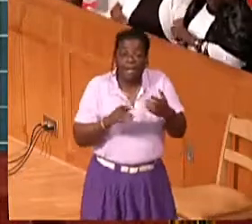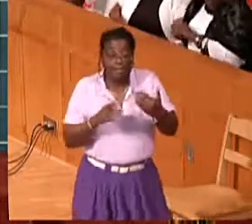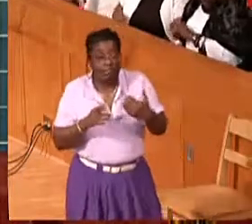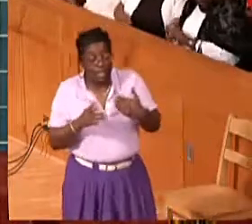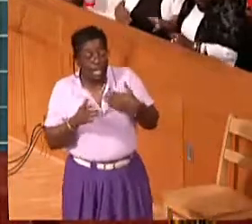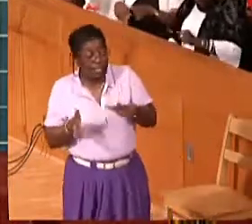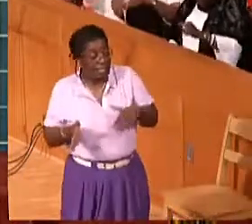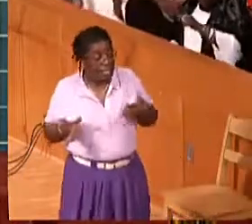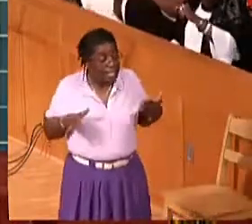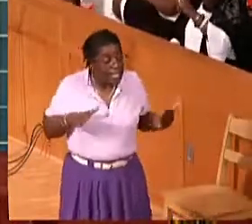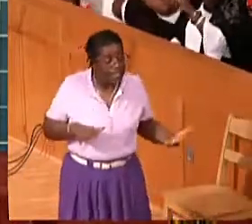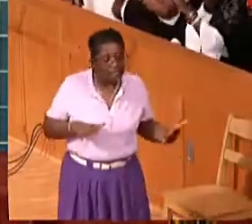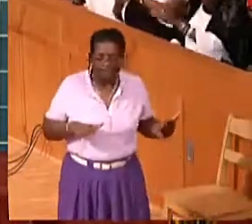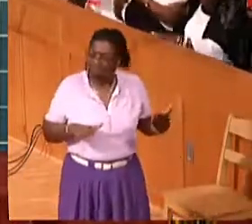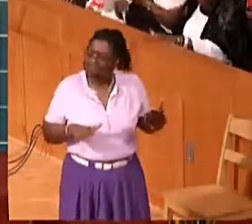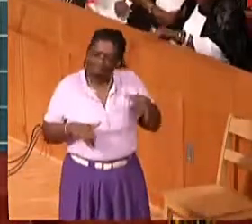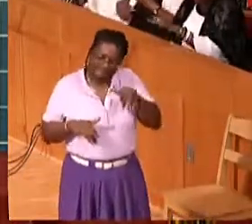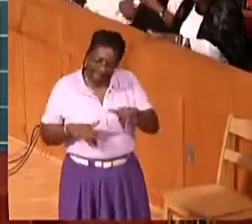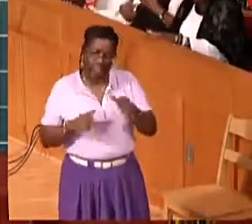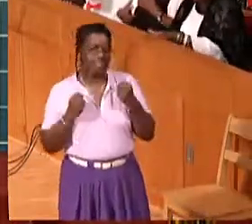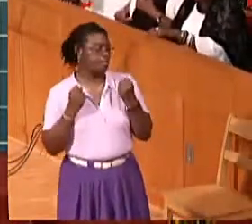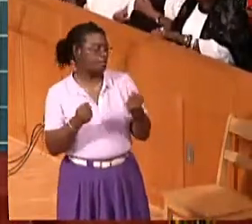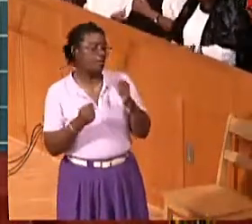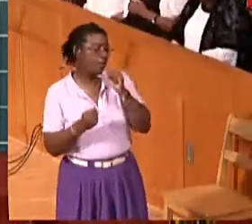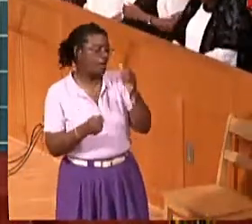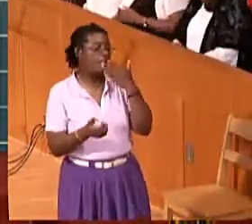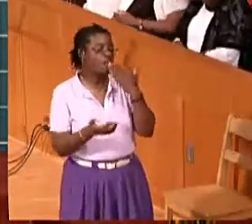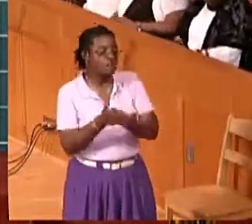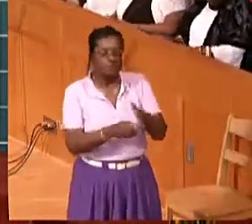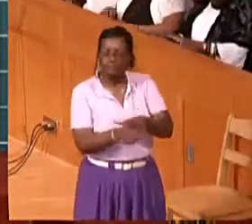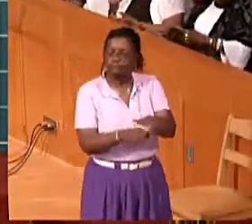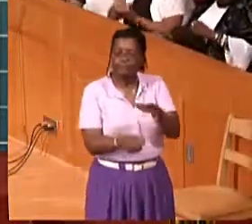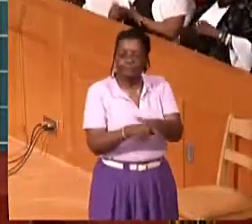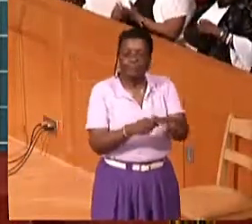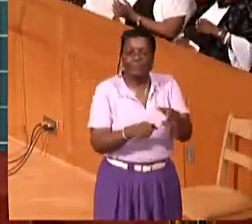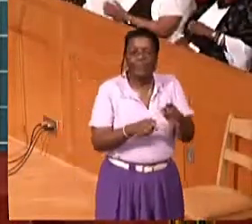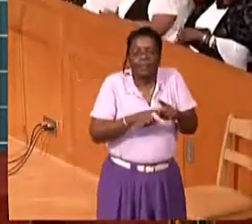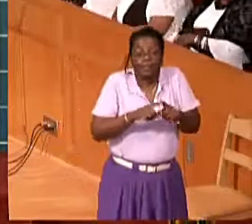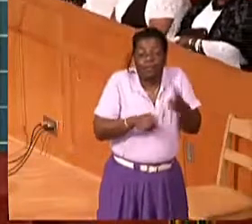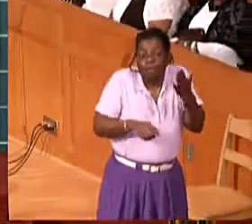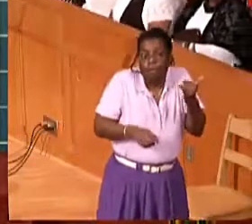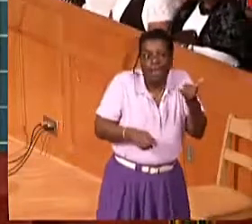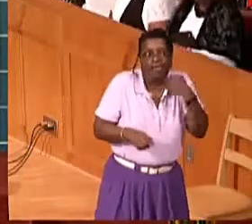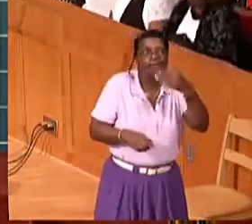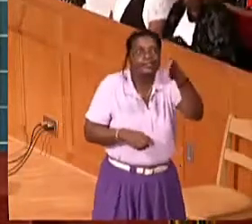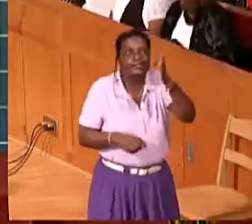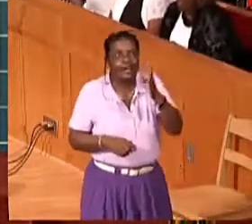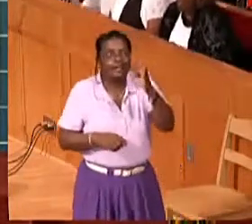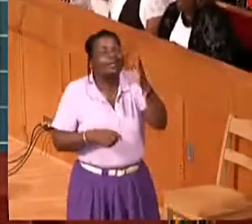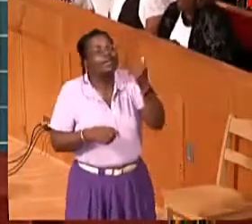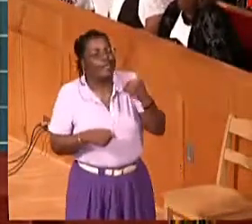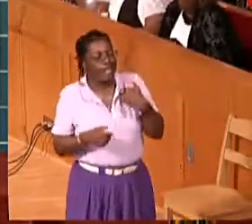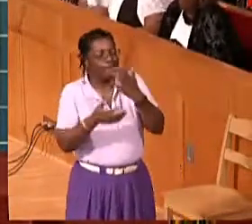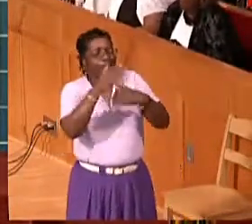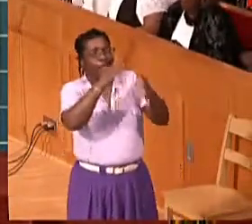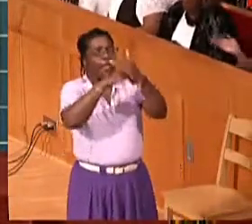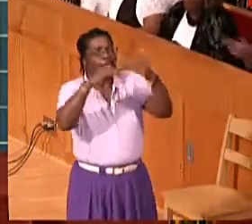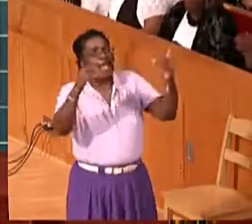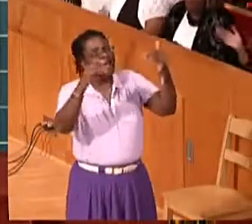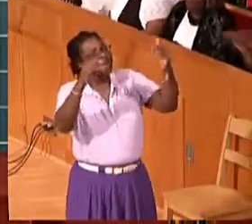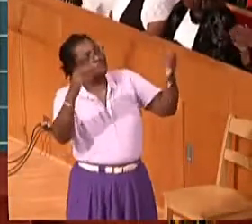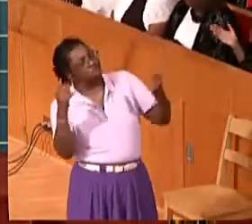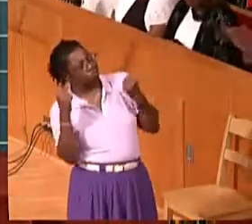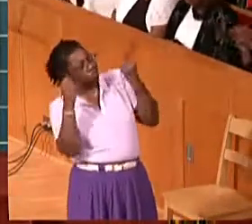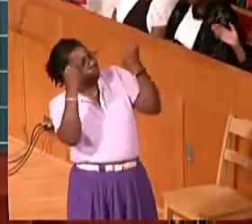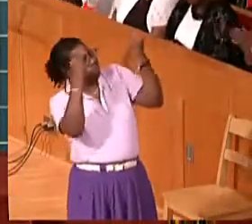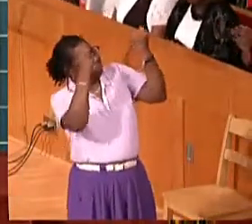going to be good enough, because God is going to tell the Heavenly Transportation Committee to swing down, sweet chariot, and